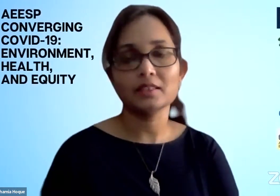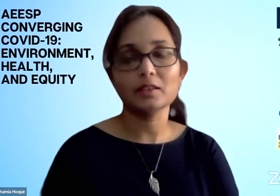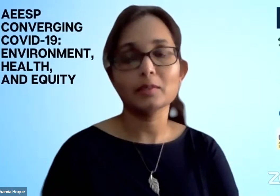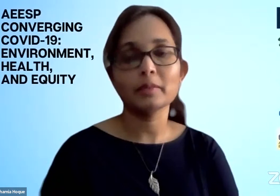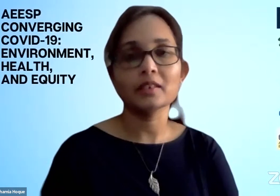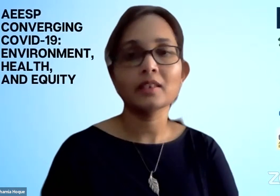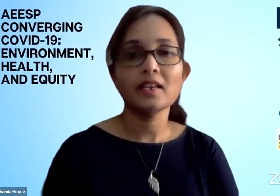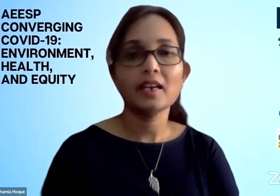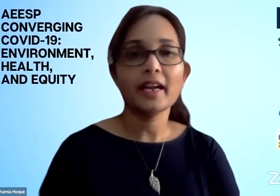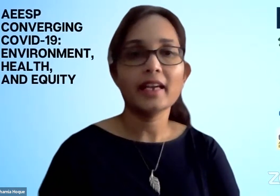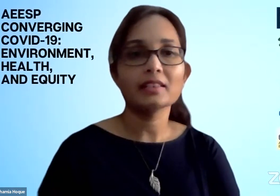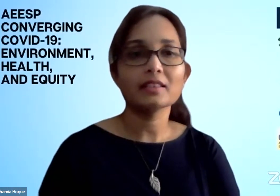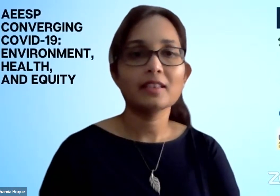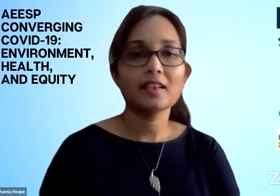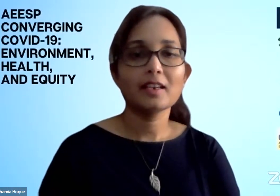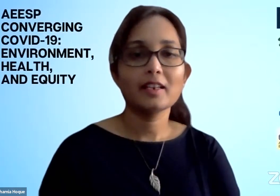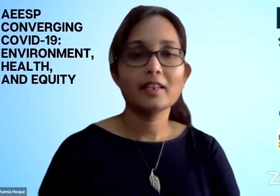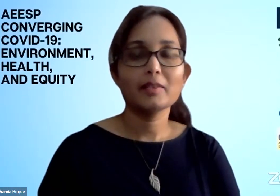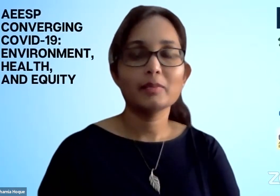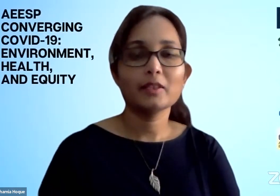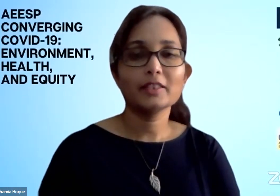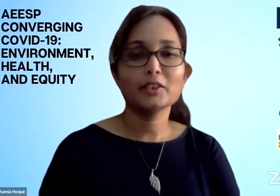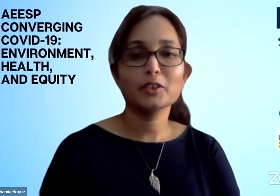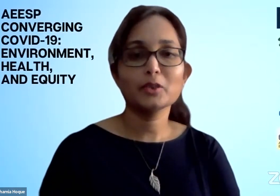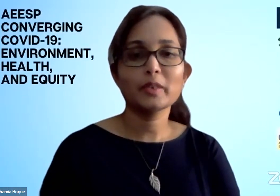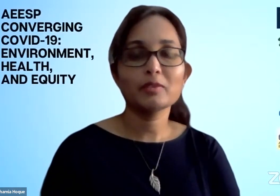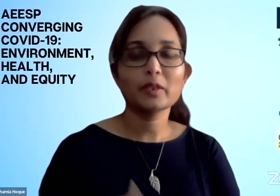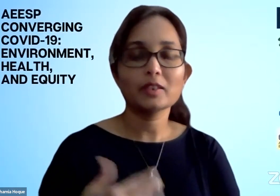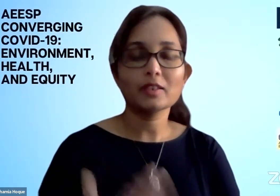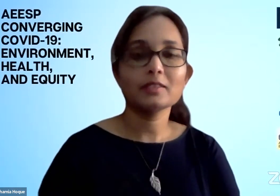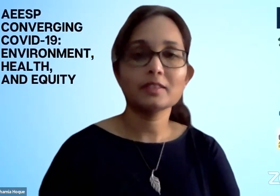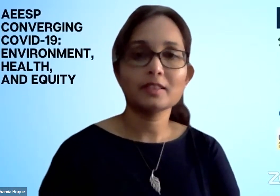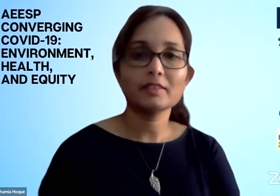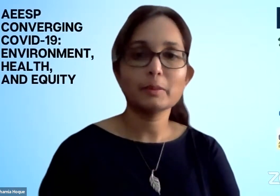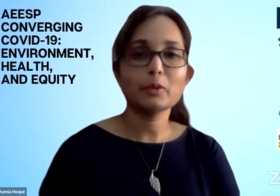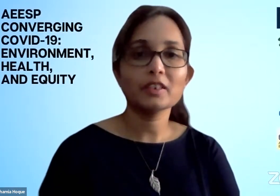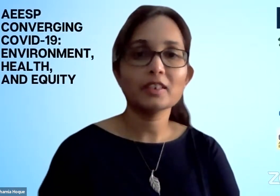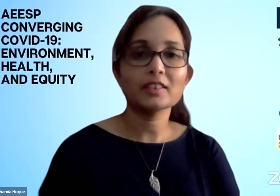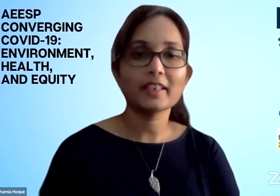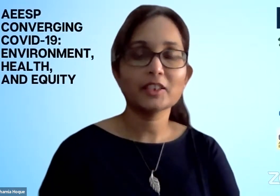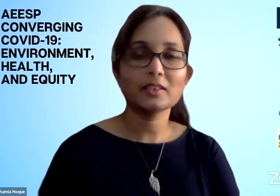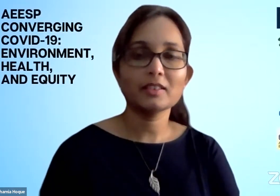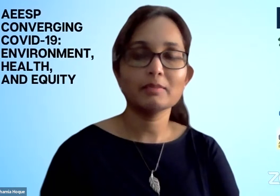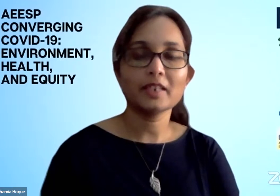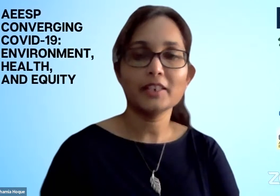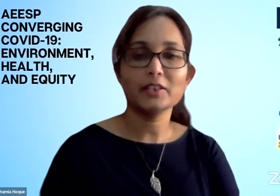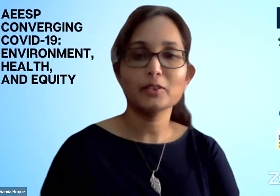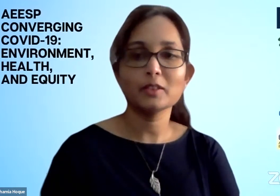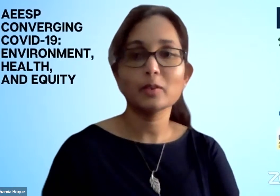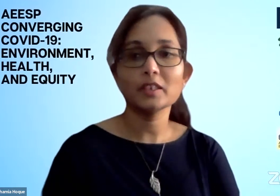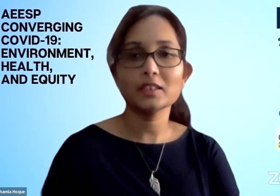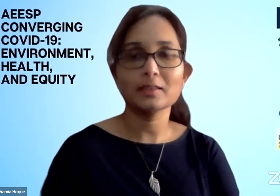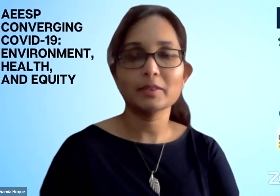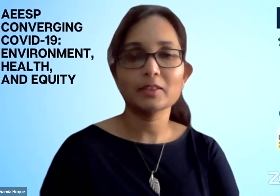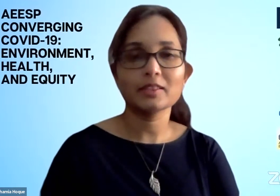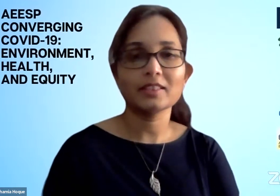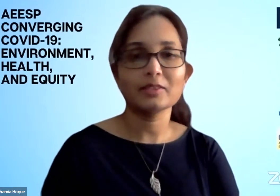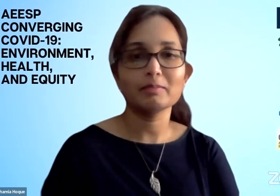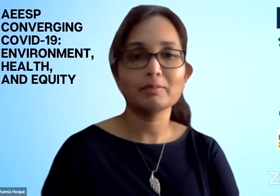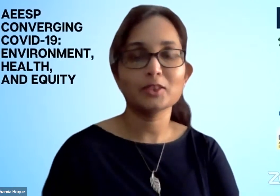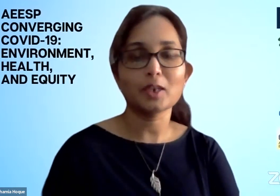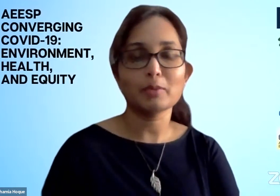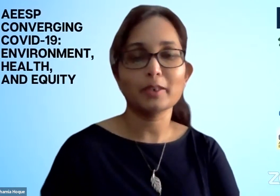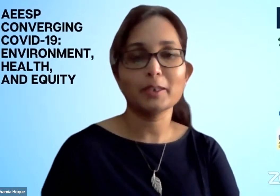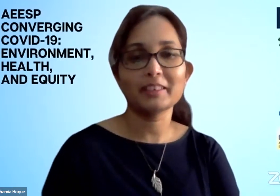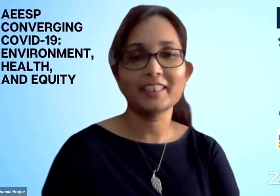to media in Columbia. And it's true, when we are talking to the reporters, they actually guide you through the questions so that